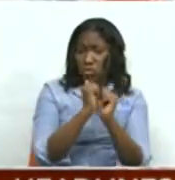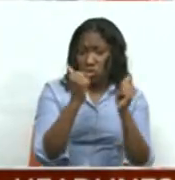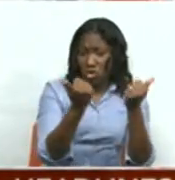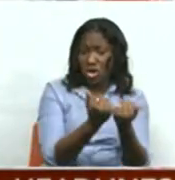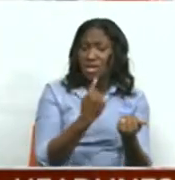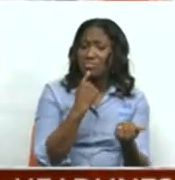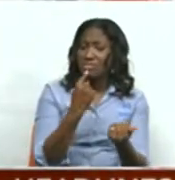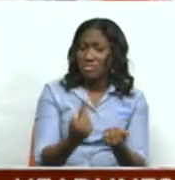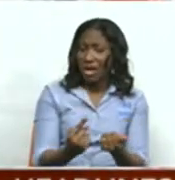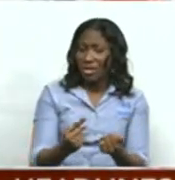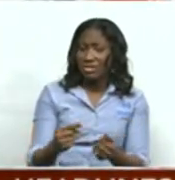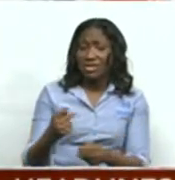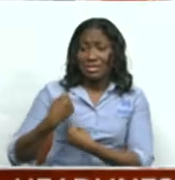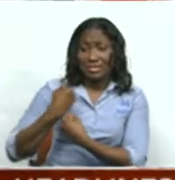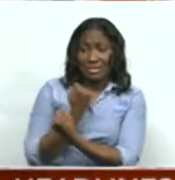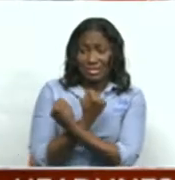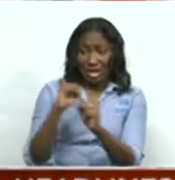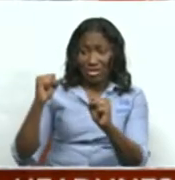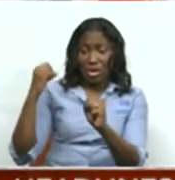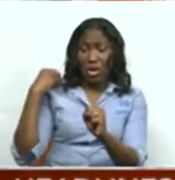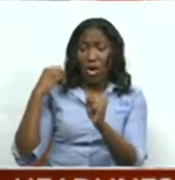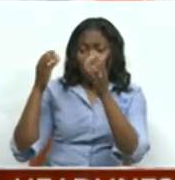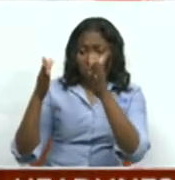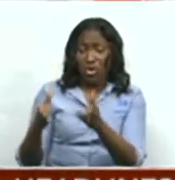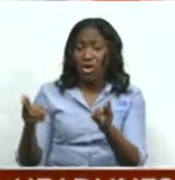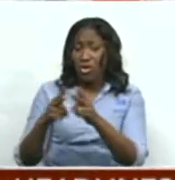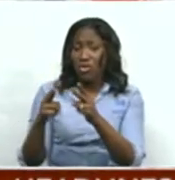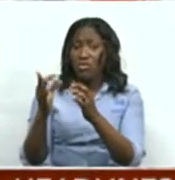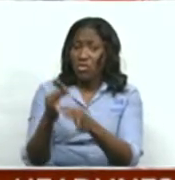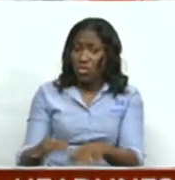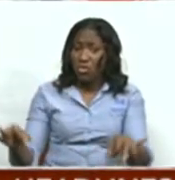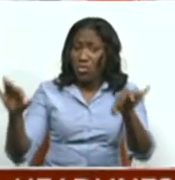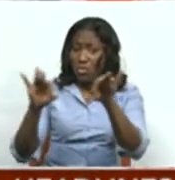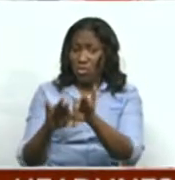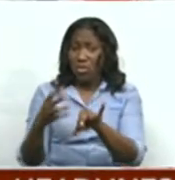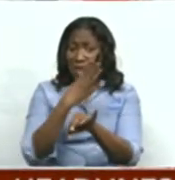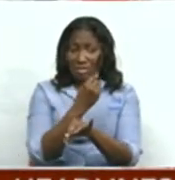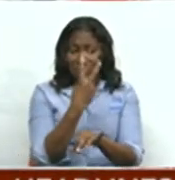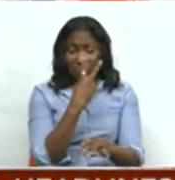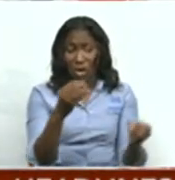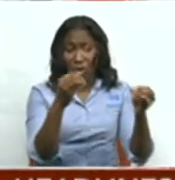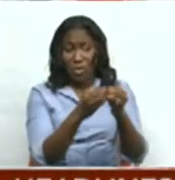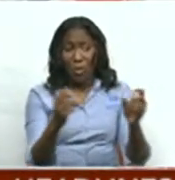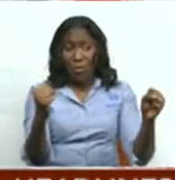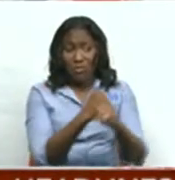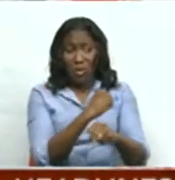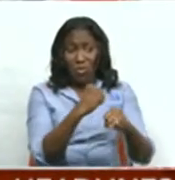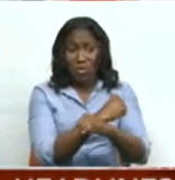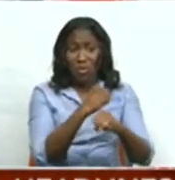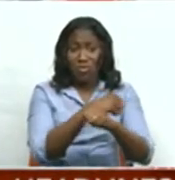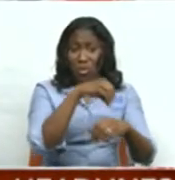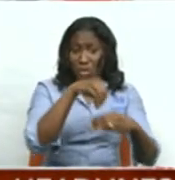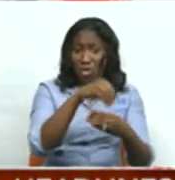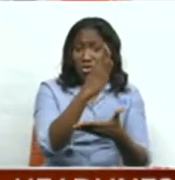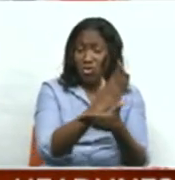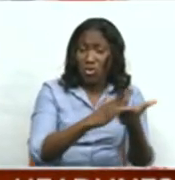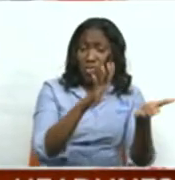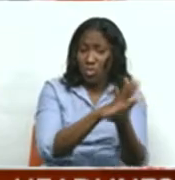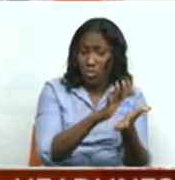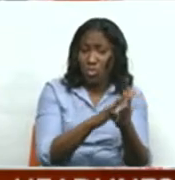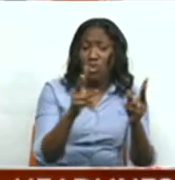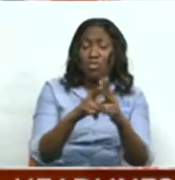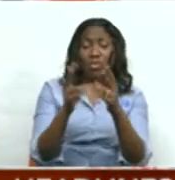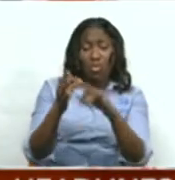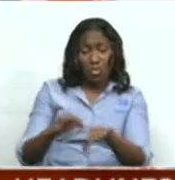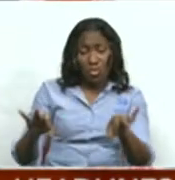are a vital link in the arsenal of security, and with the rise of school violence and indiscipline in some schools, it is necessary